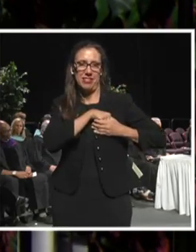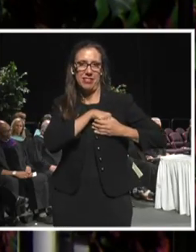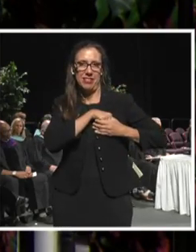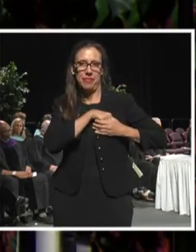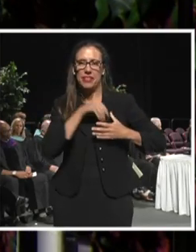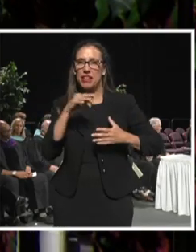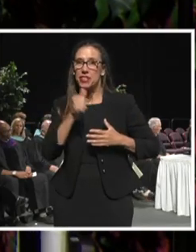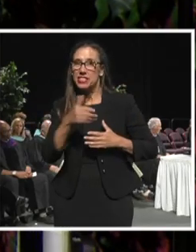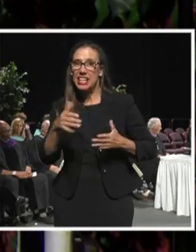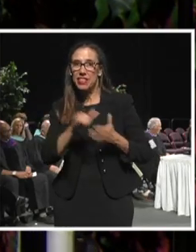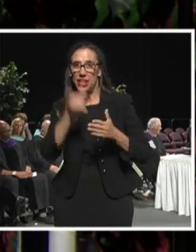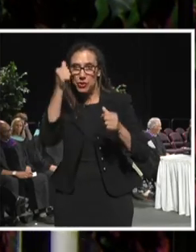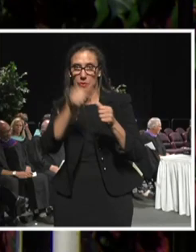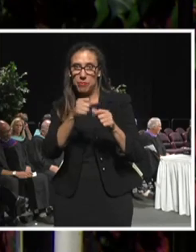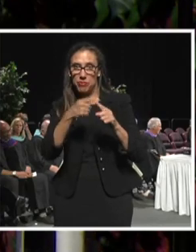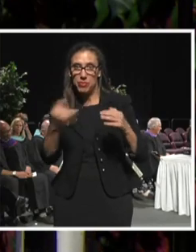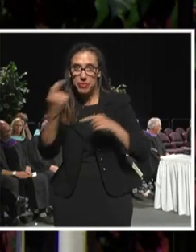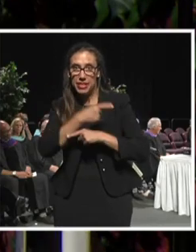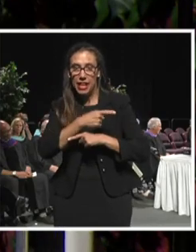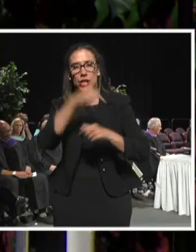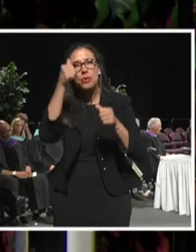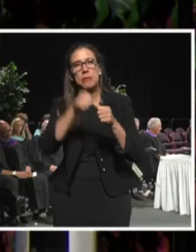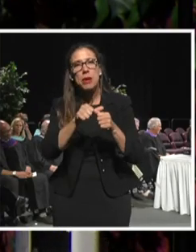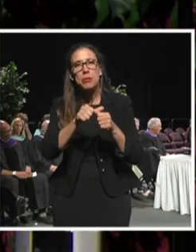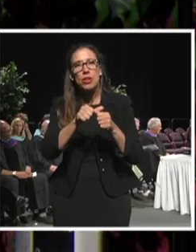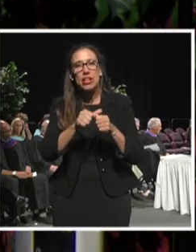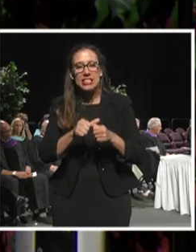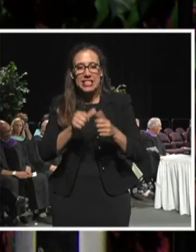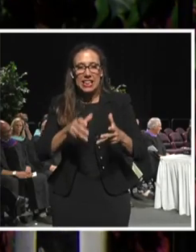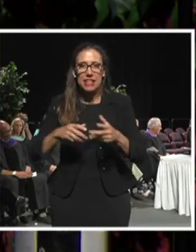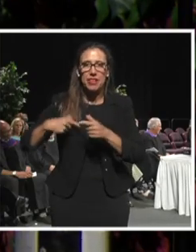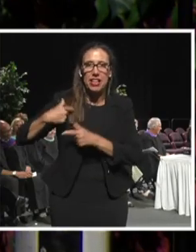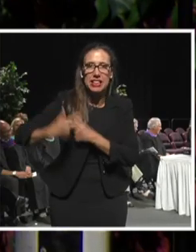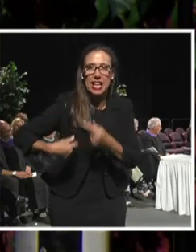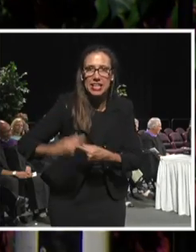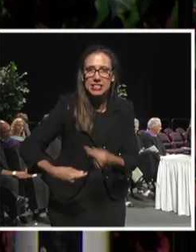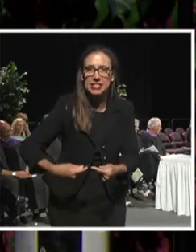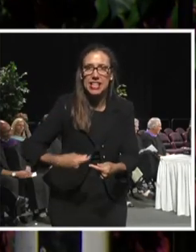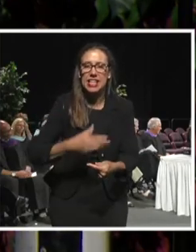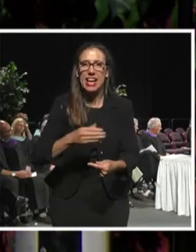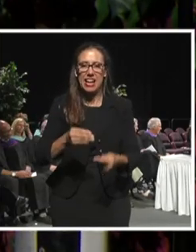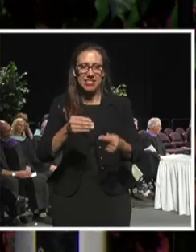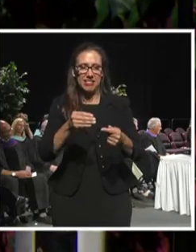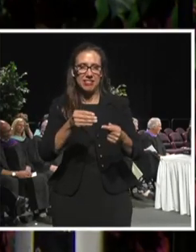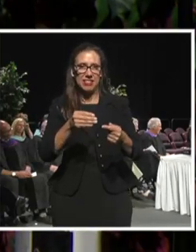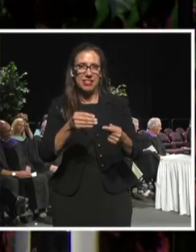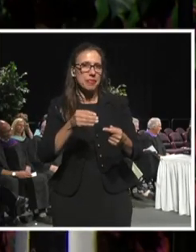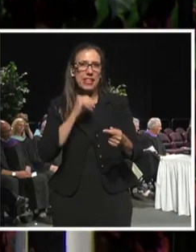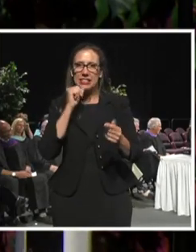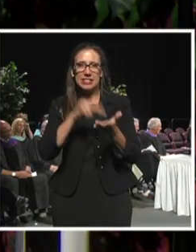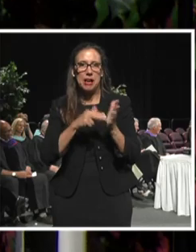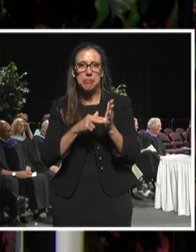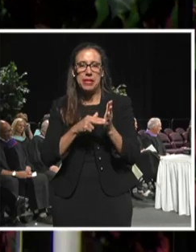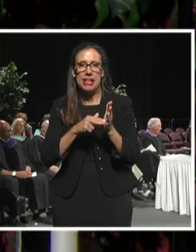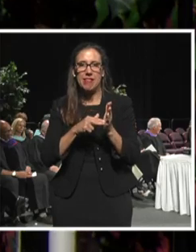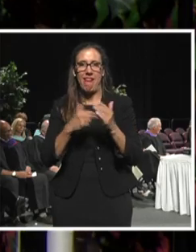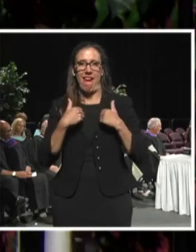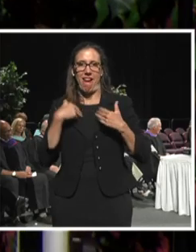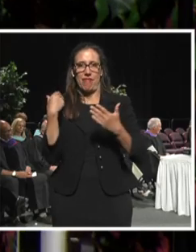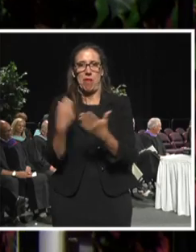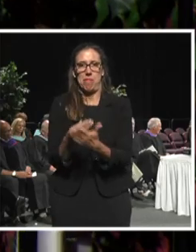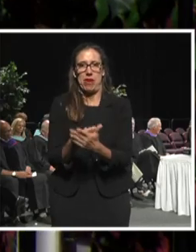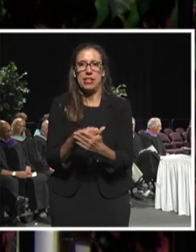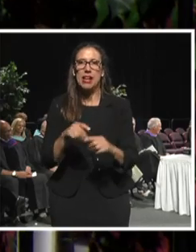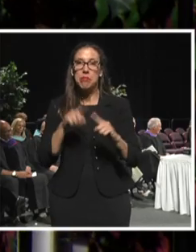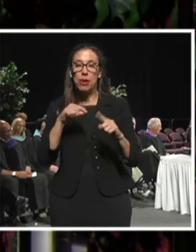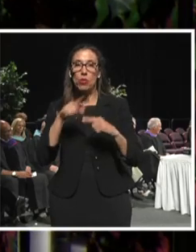If there's anything you take from today, remember that to leave a legacy and to achieve greatness is not to get money and recognition. It's to leave those with